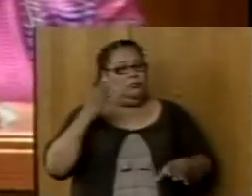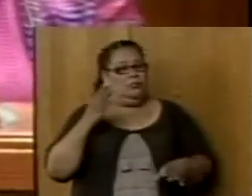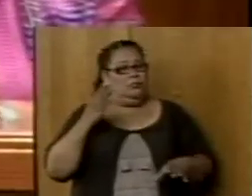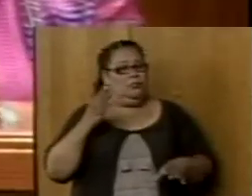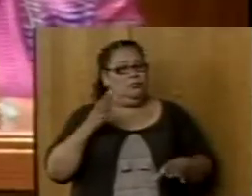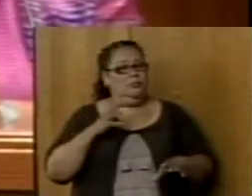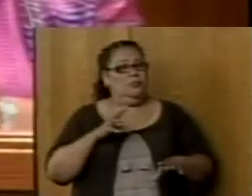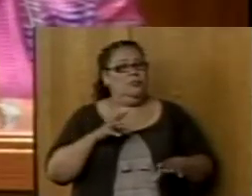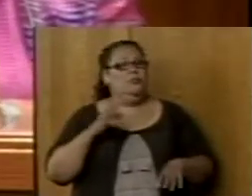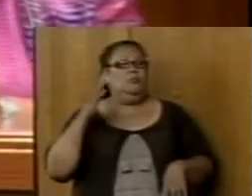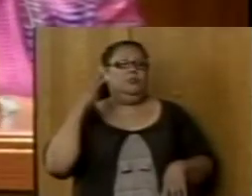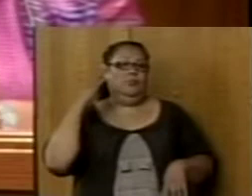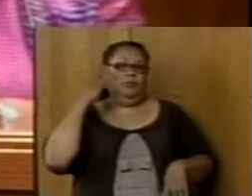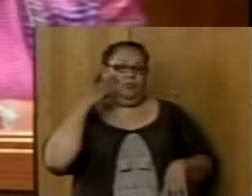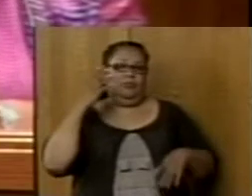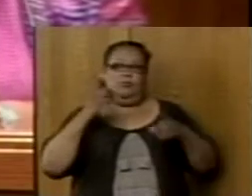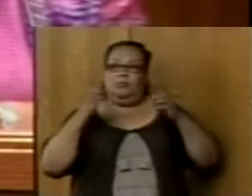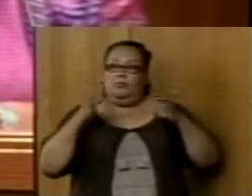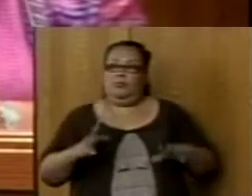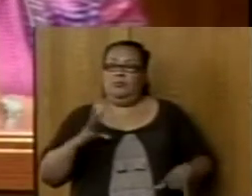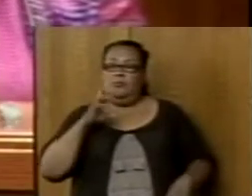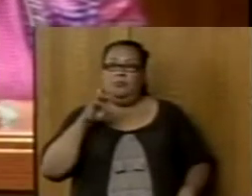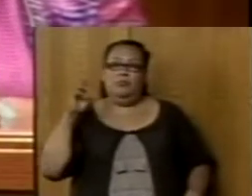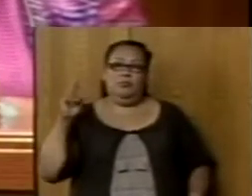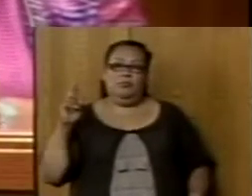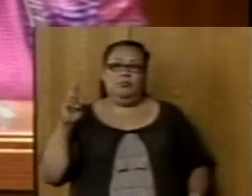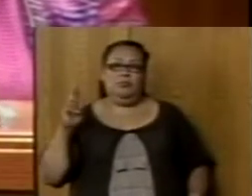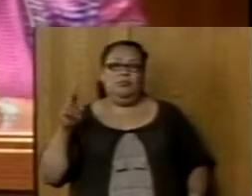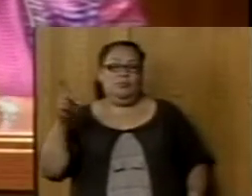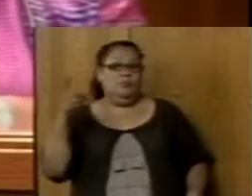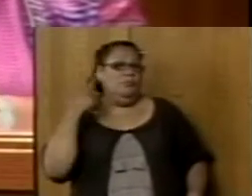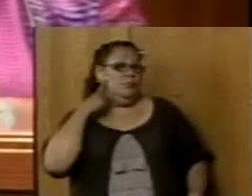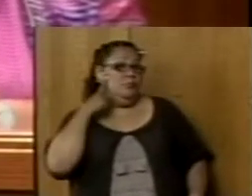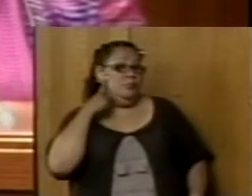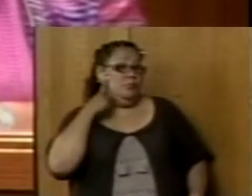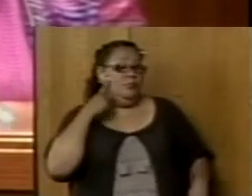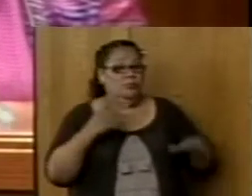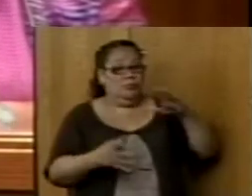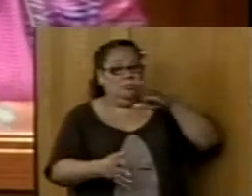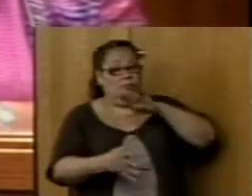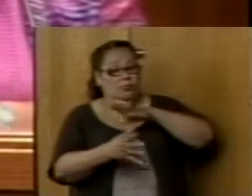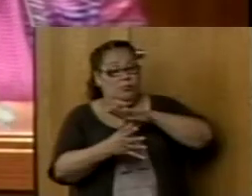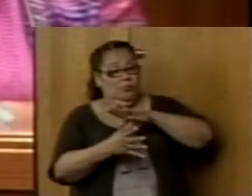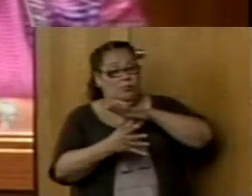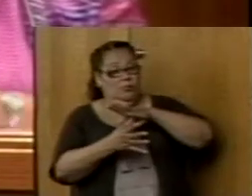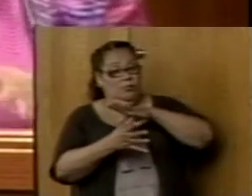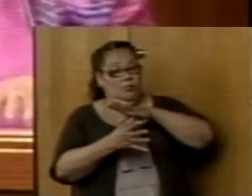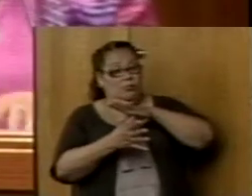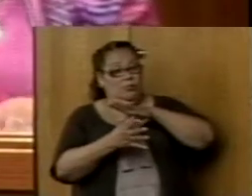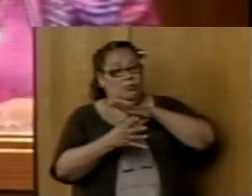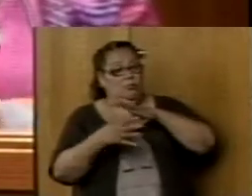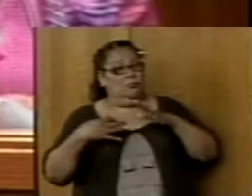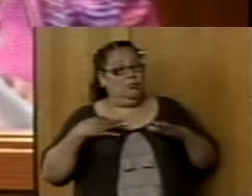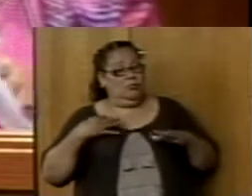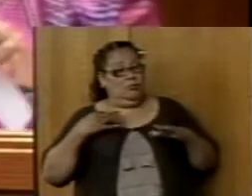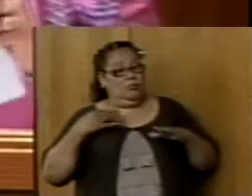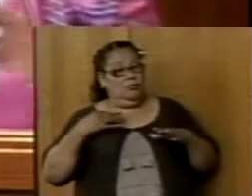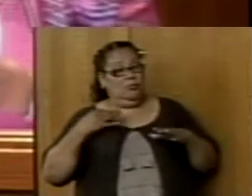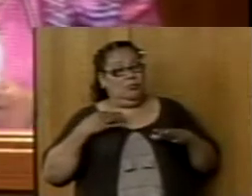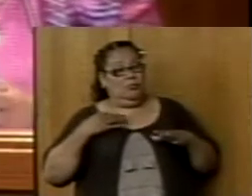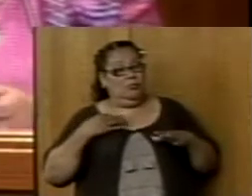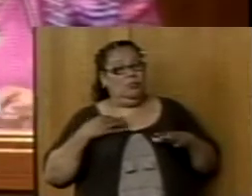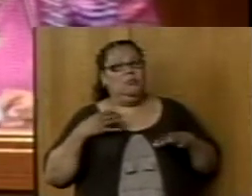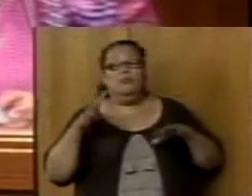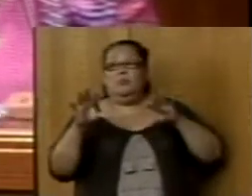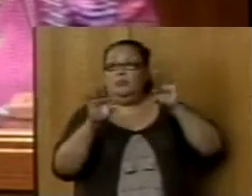very attached, and they knew who their bus drivers were. Now, what I just heard you say, seniority is going to be applied, and they